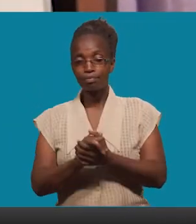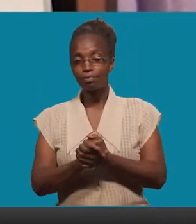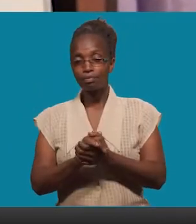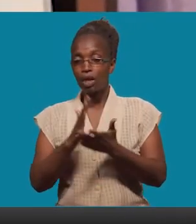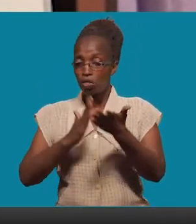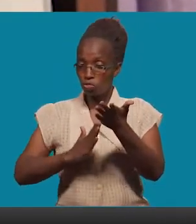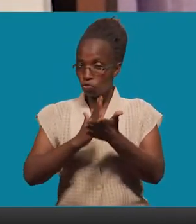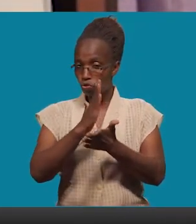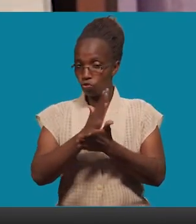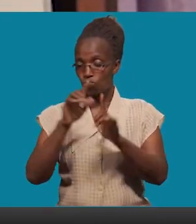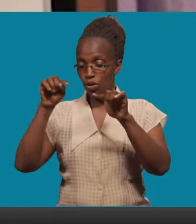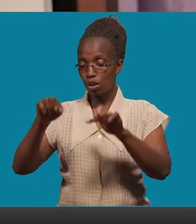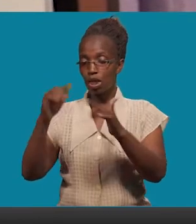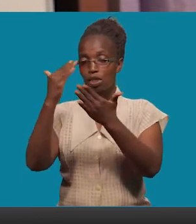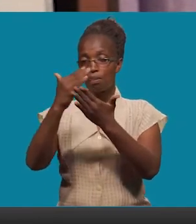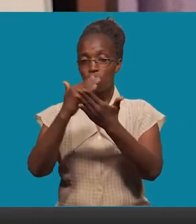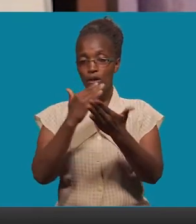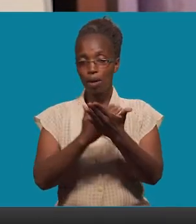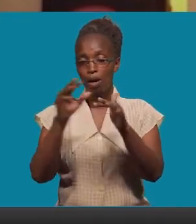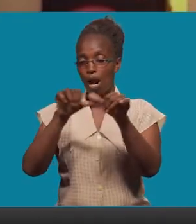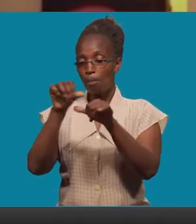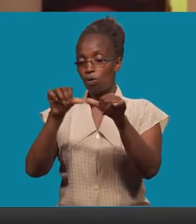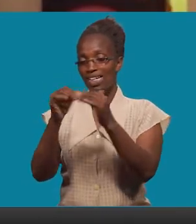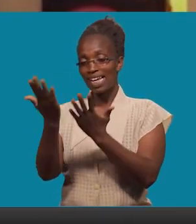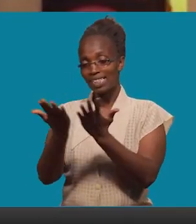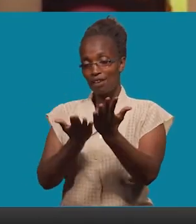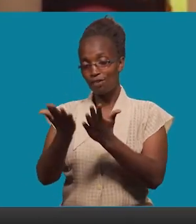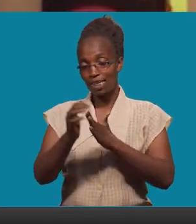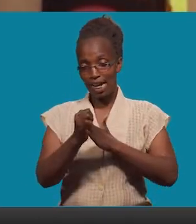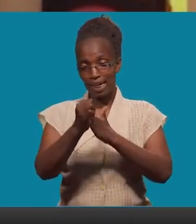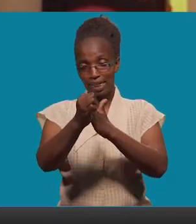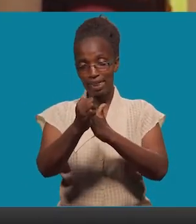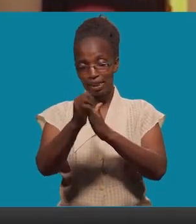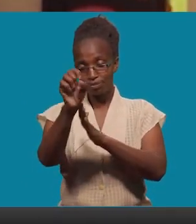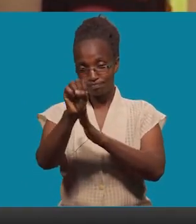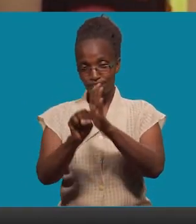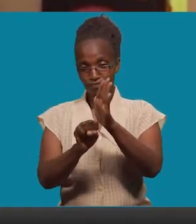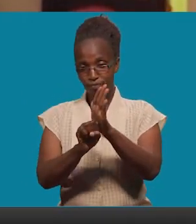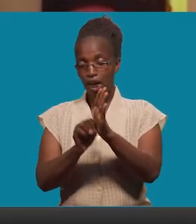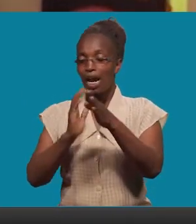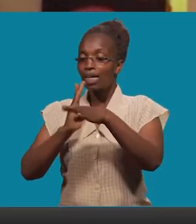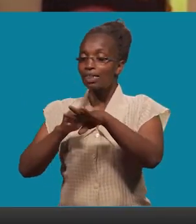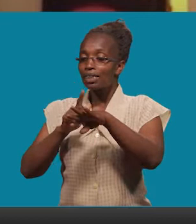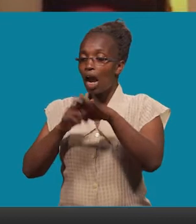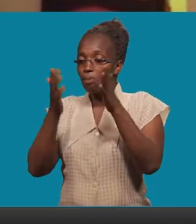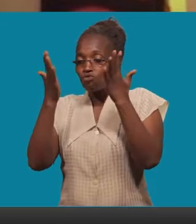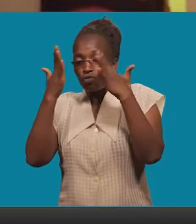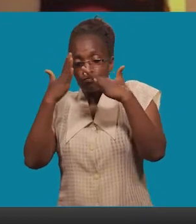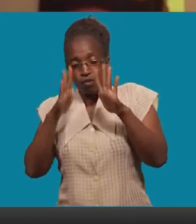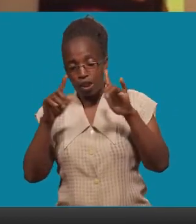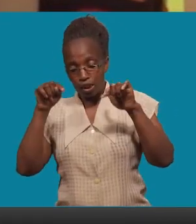through this course, what we call servant leadership. And when after this, I know it will